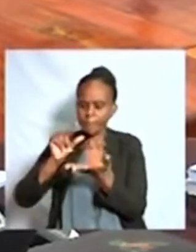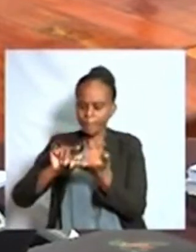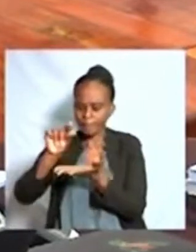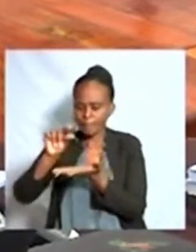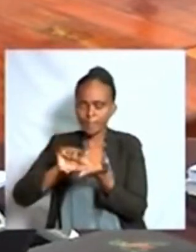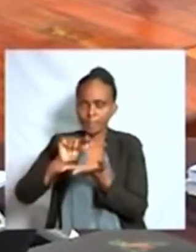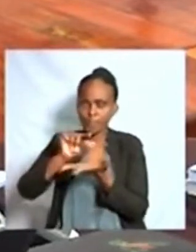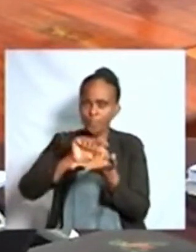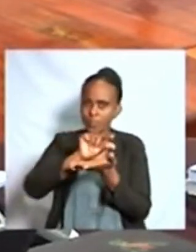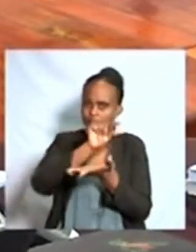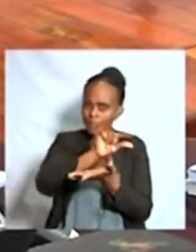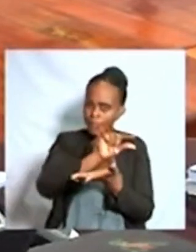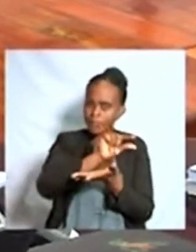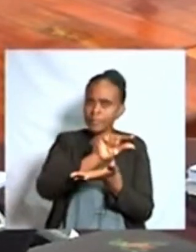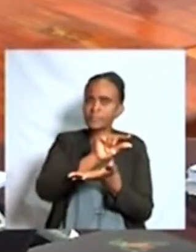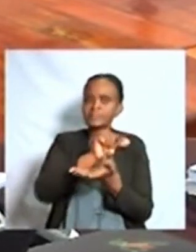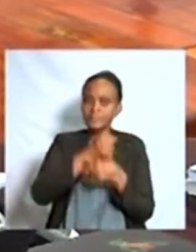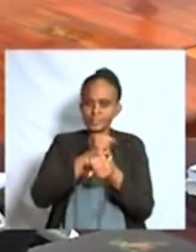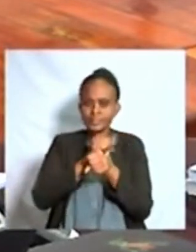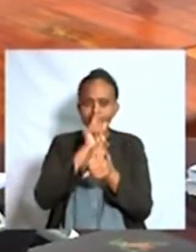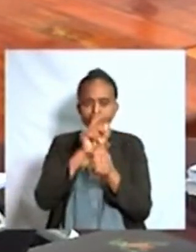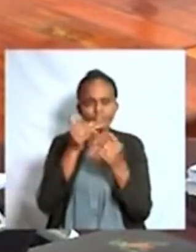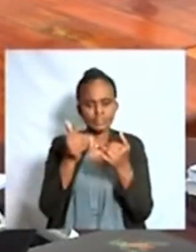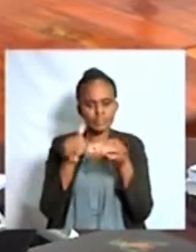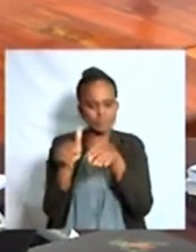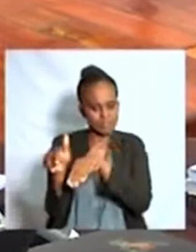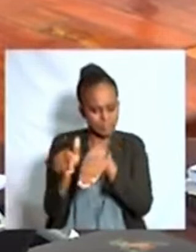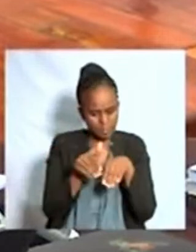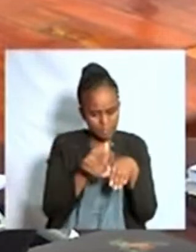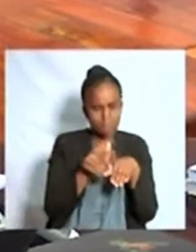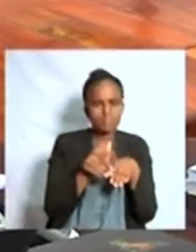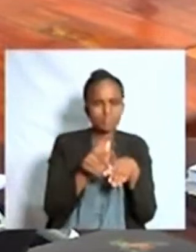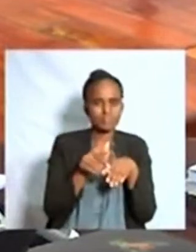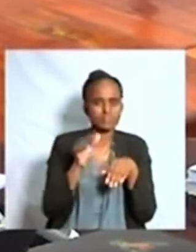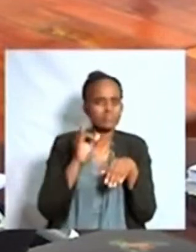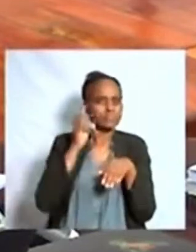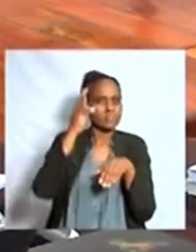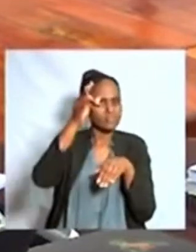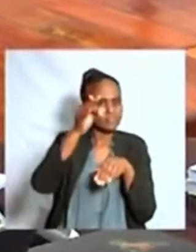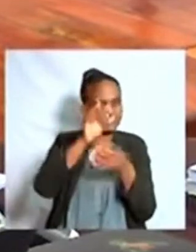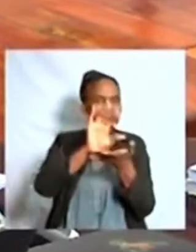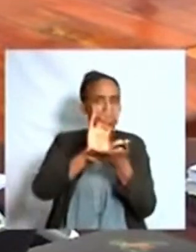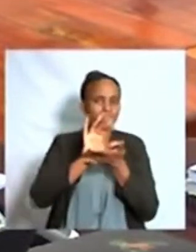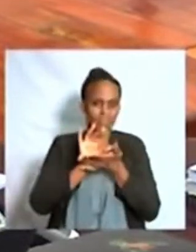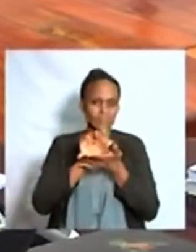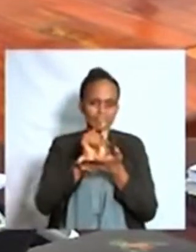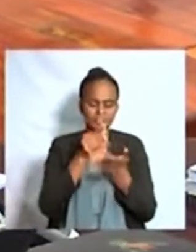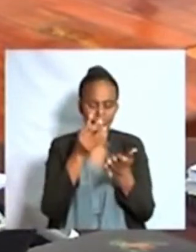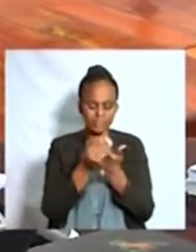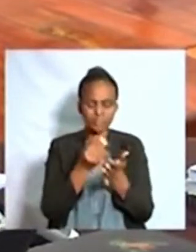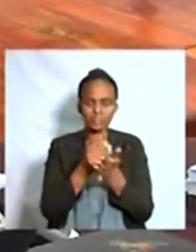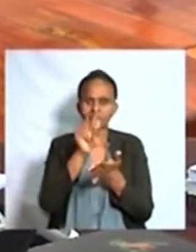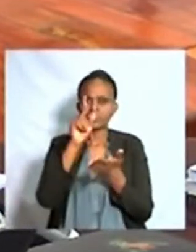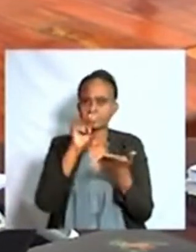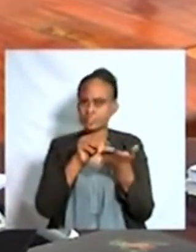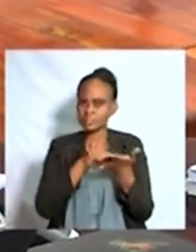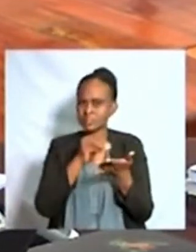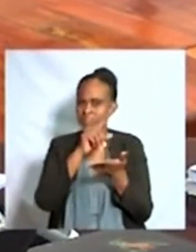and ensuring that it avoids building future debts. The amount of